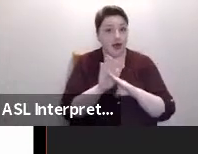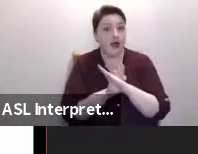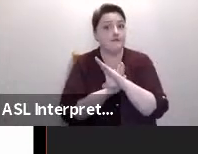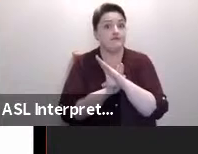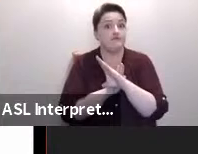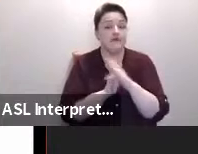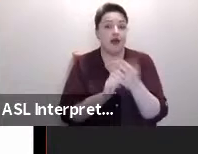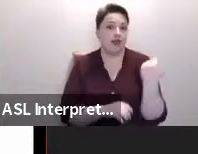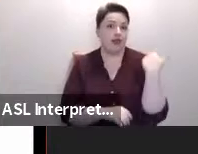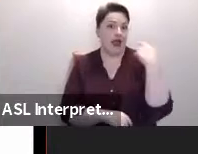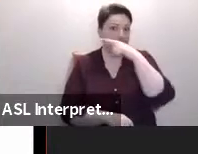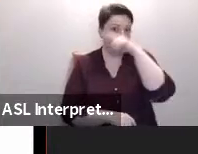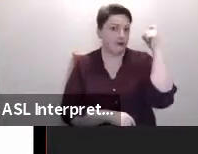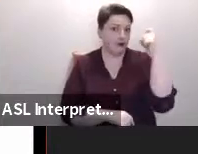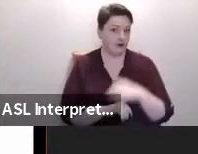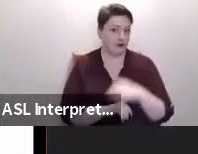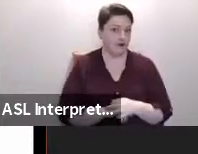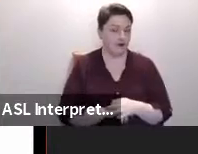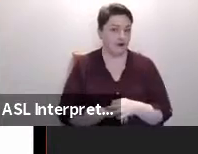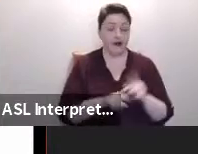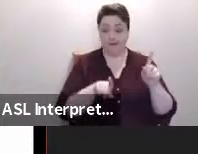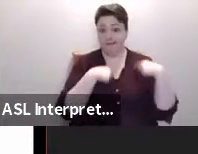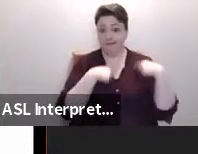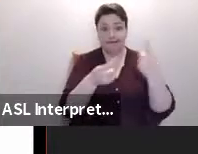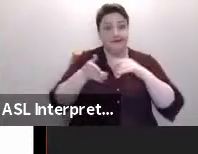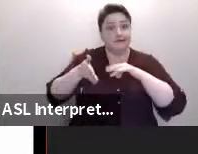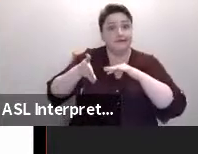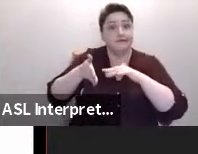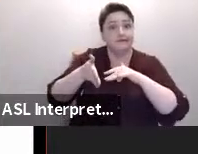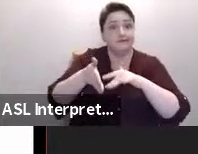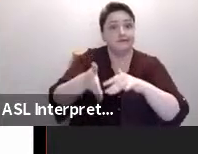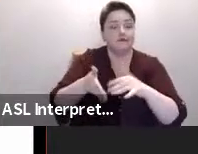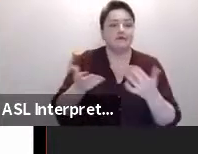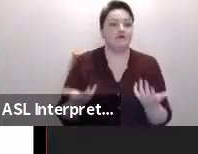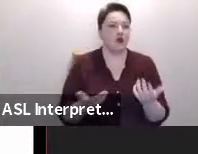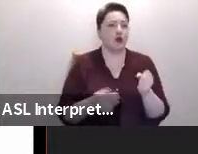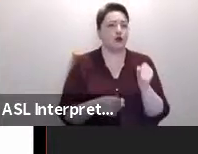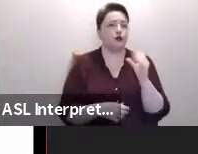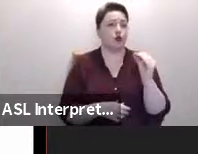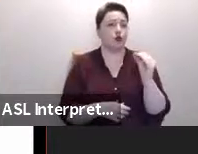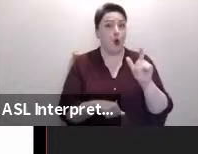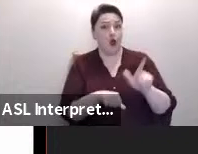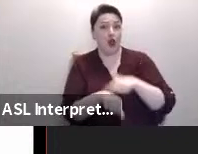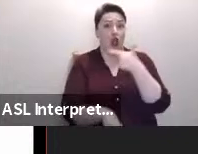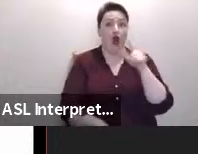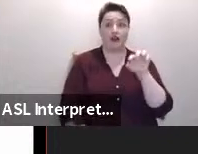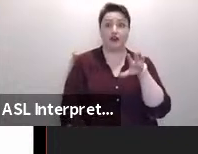last summer, and they've been studied ever since. So we don't have any long-term data